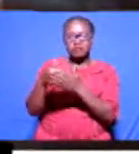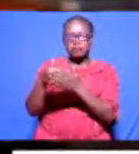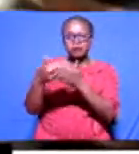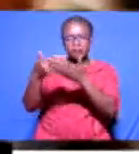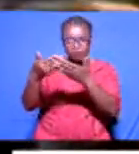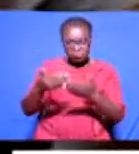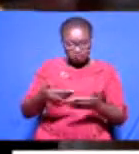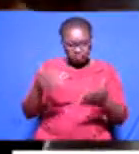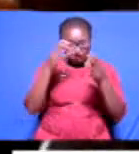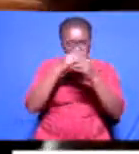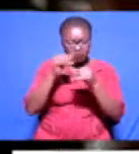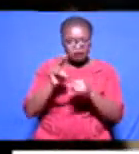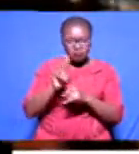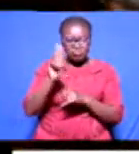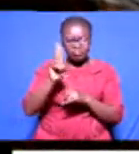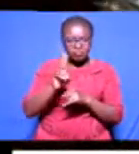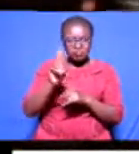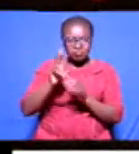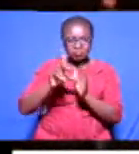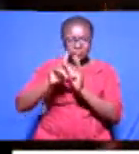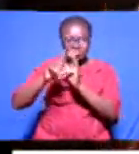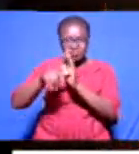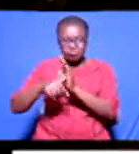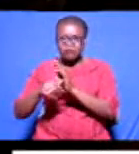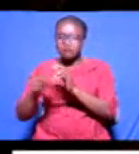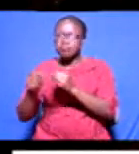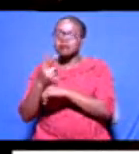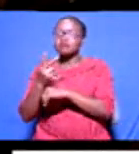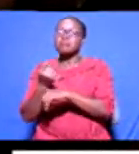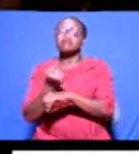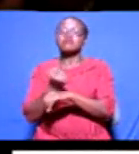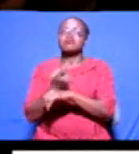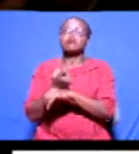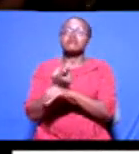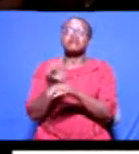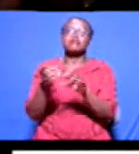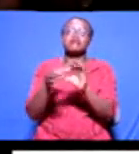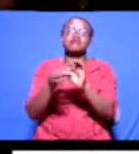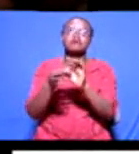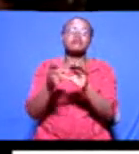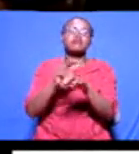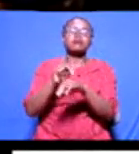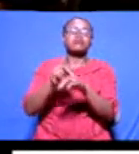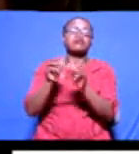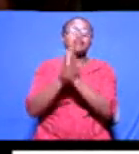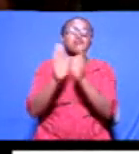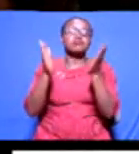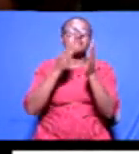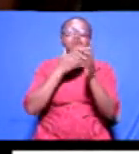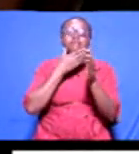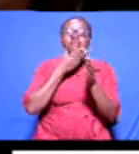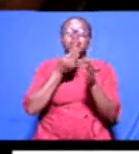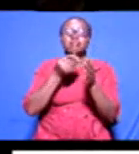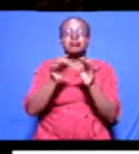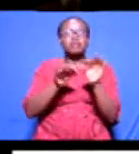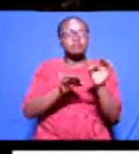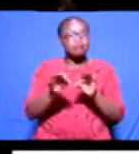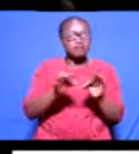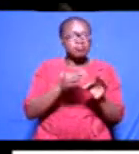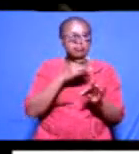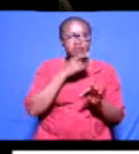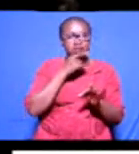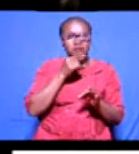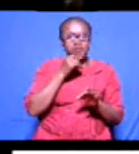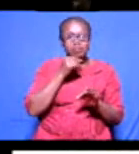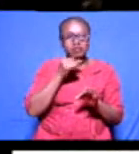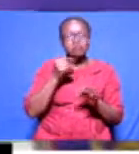Uhuru Kenyatta, who would arrive 12 minutes later to lead the nation in celebrating a man described as a gentle giant,